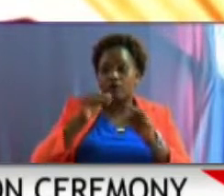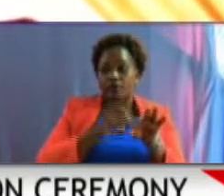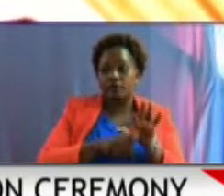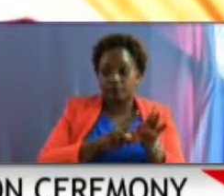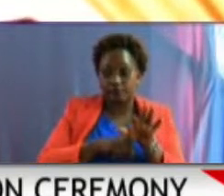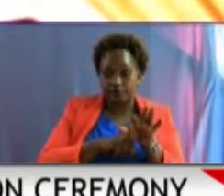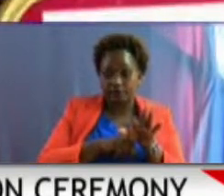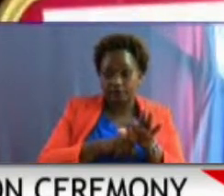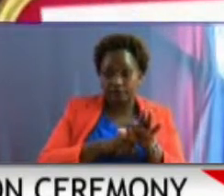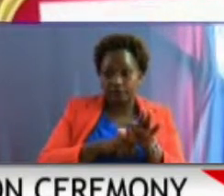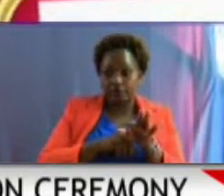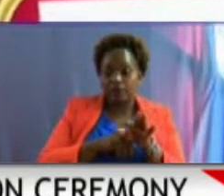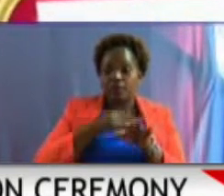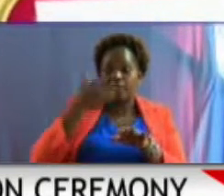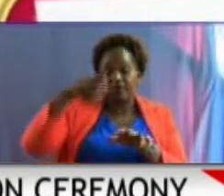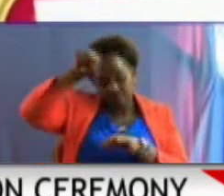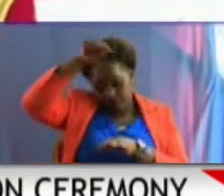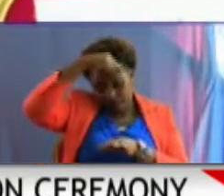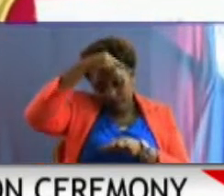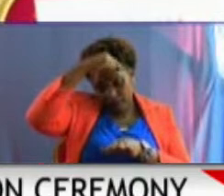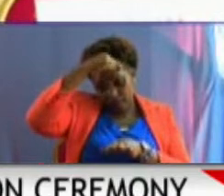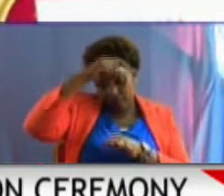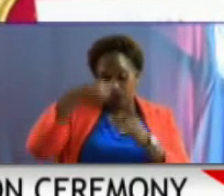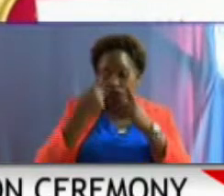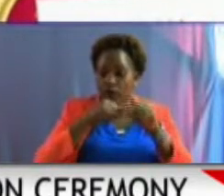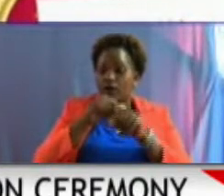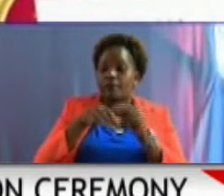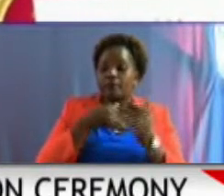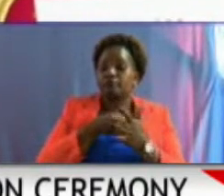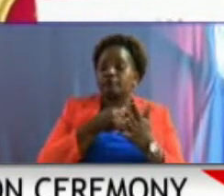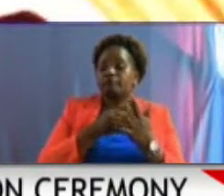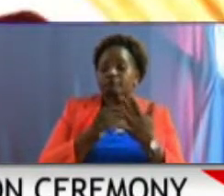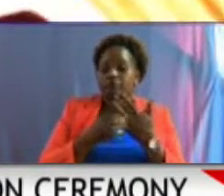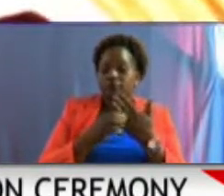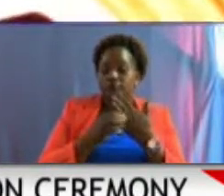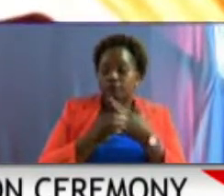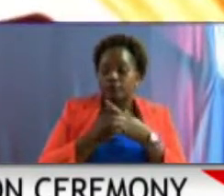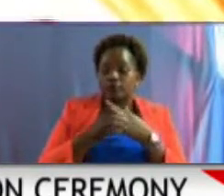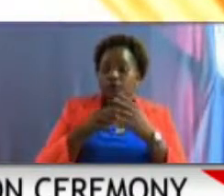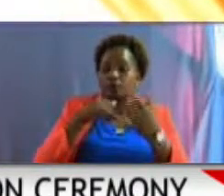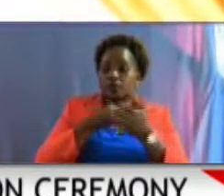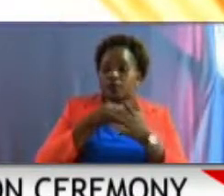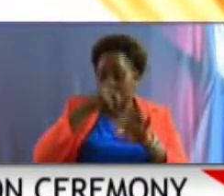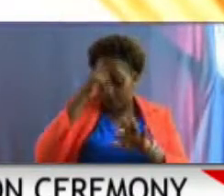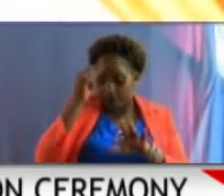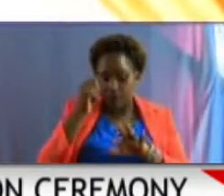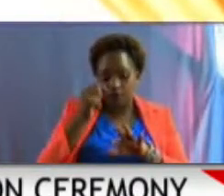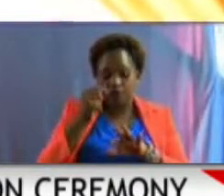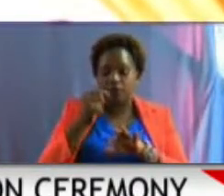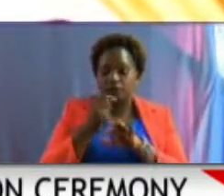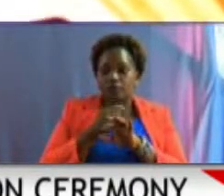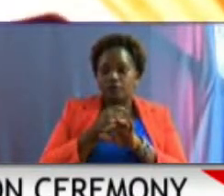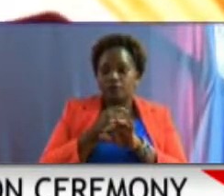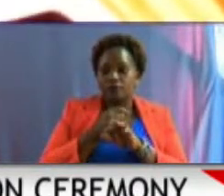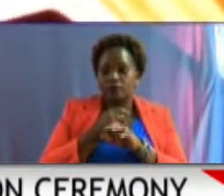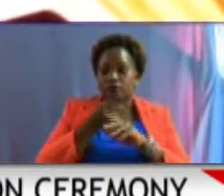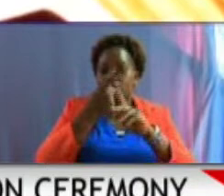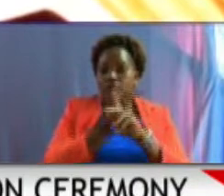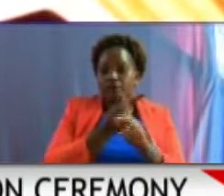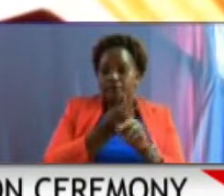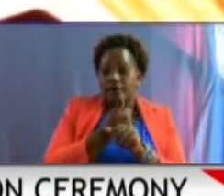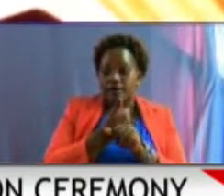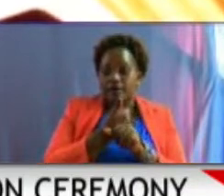I think in every graduation, we've talked about this, and it is because there